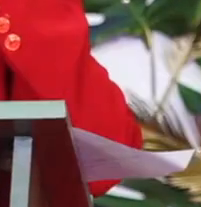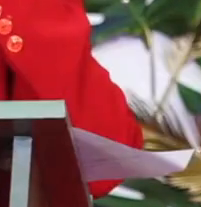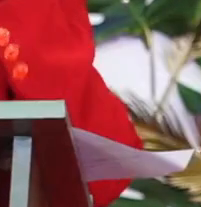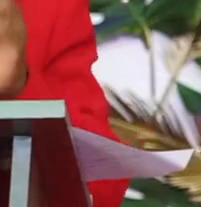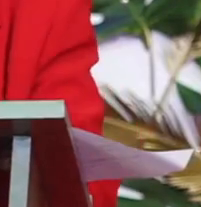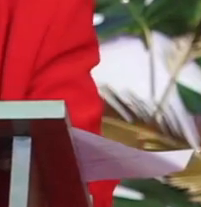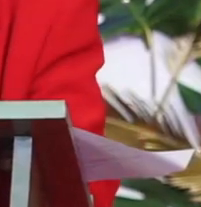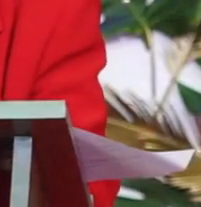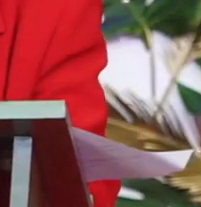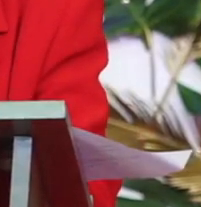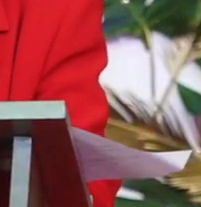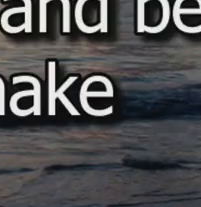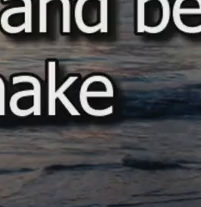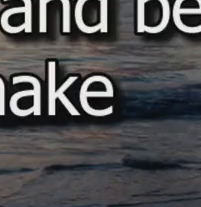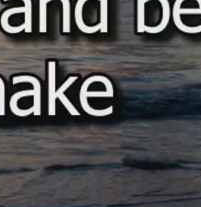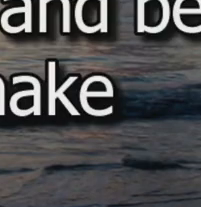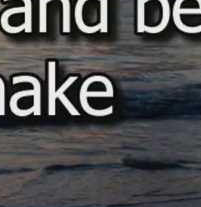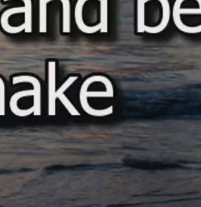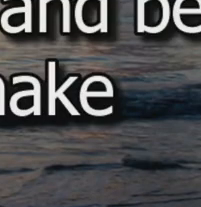Isaiah 41:15.